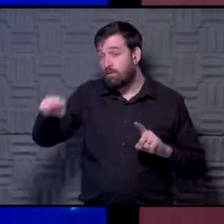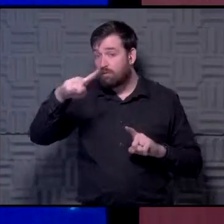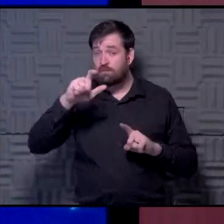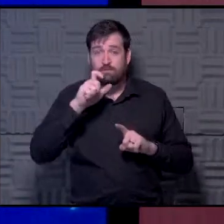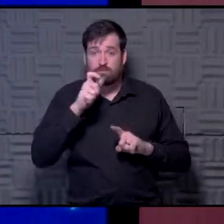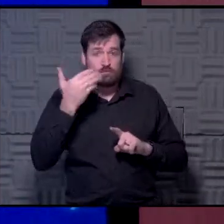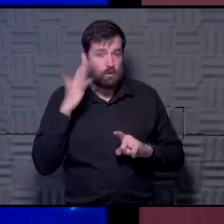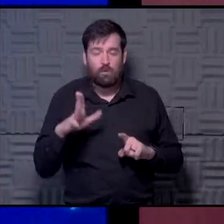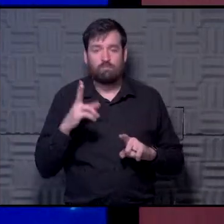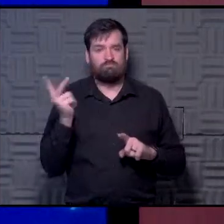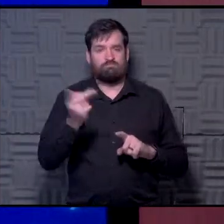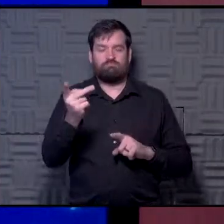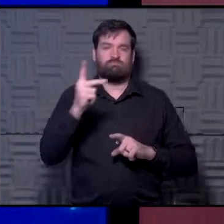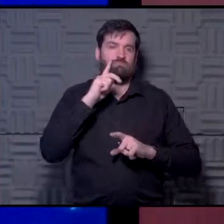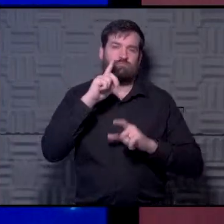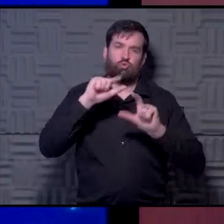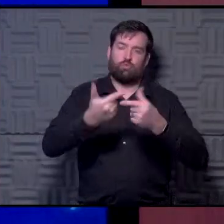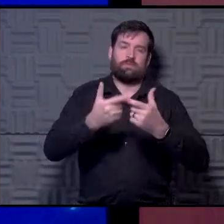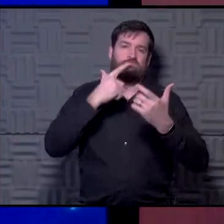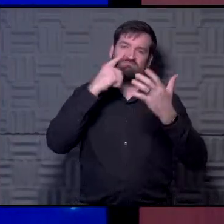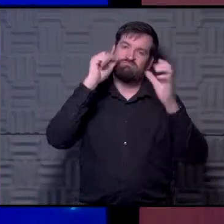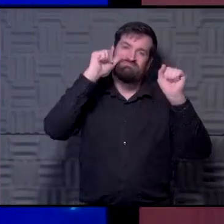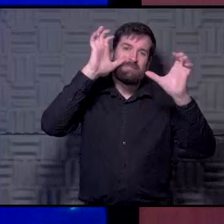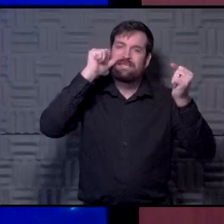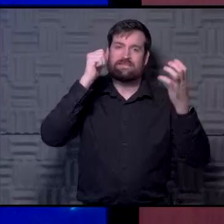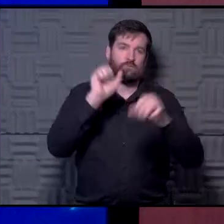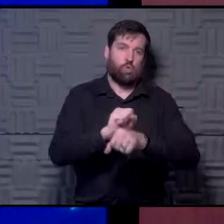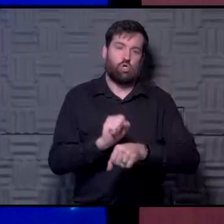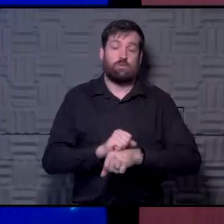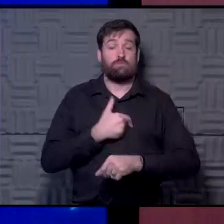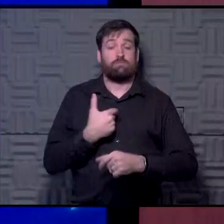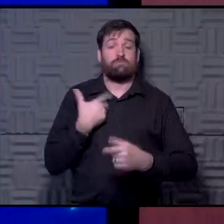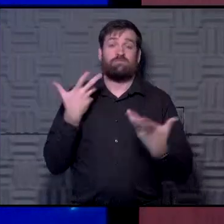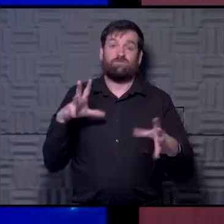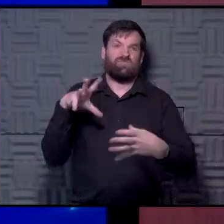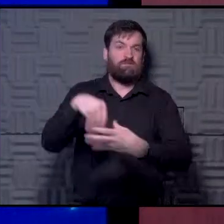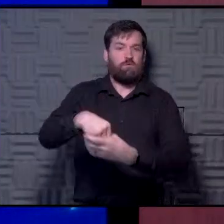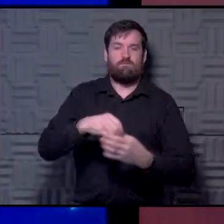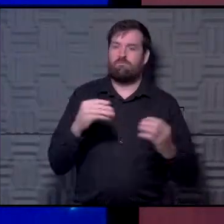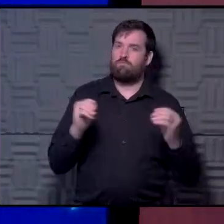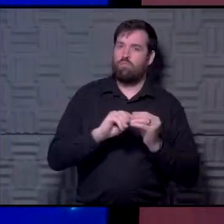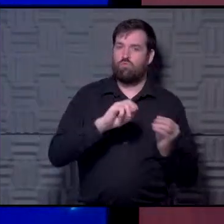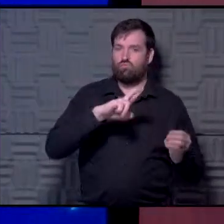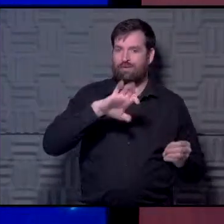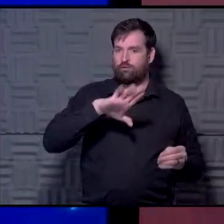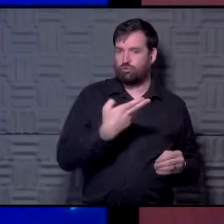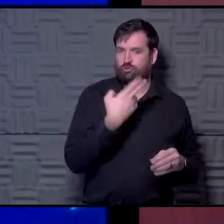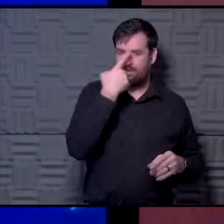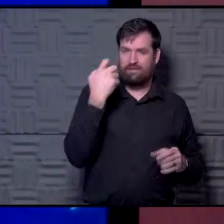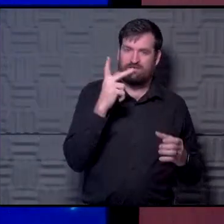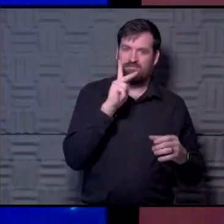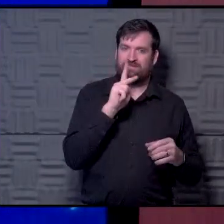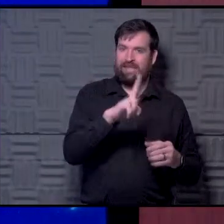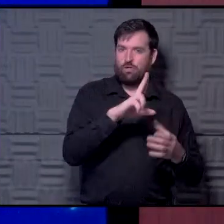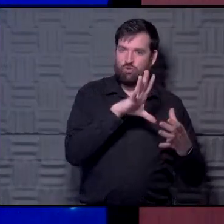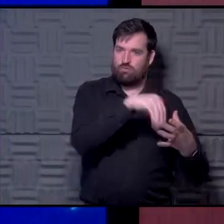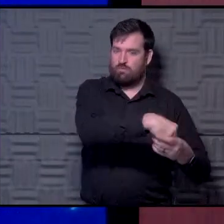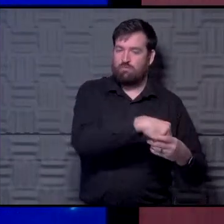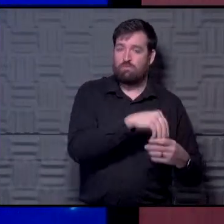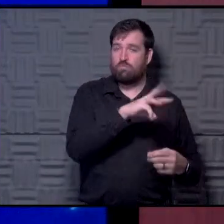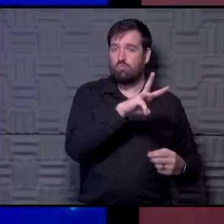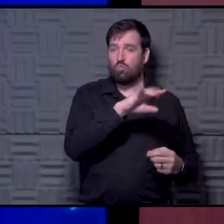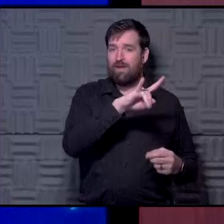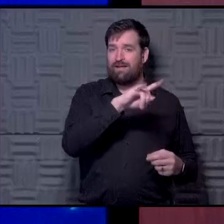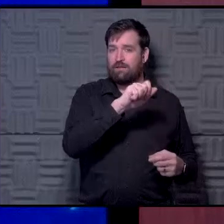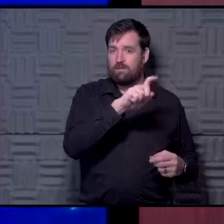don't know, these two groups do amazing work. I've been involved more with Reach because of some work that KU has done in Wyandotte County,